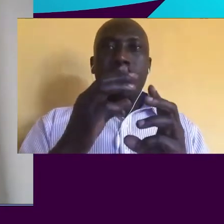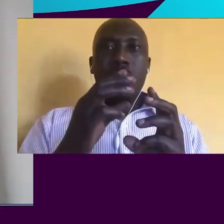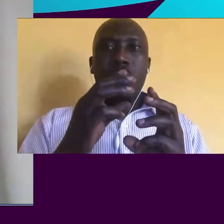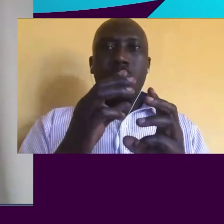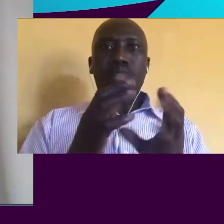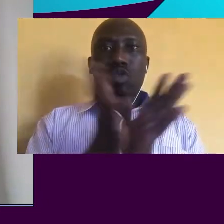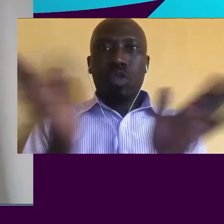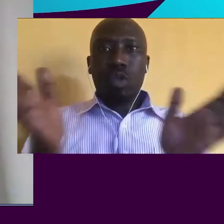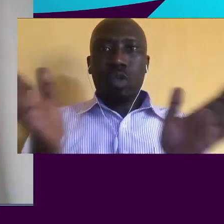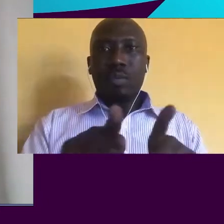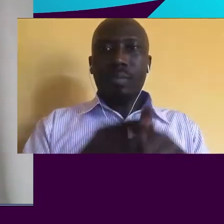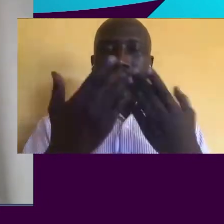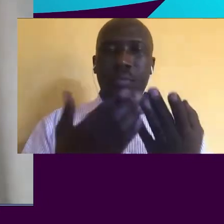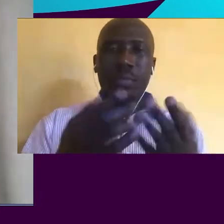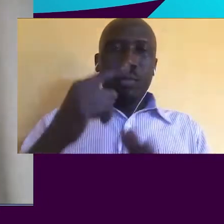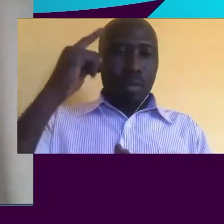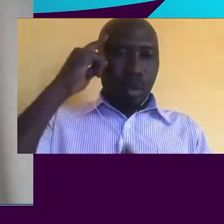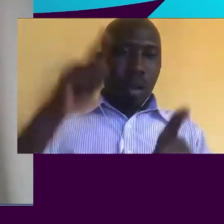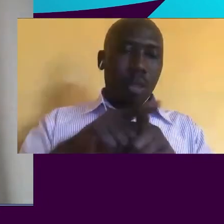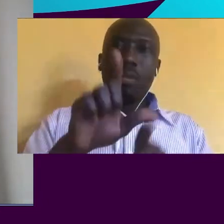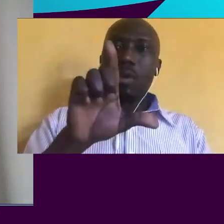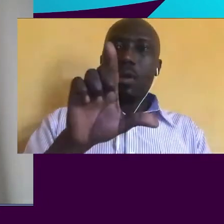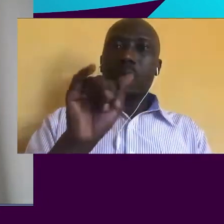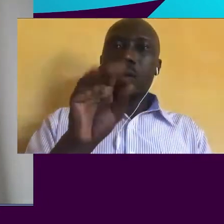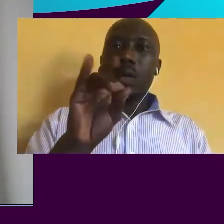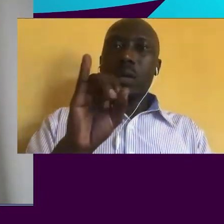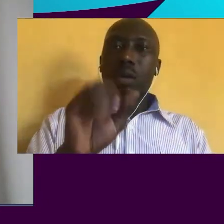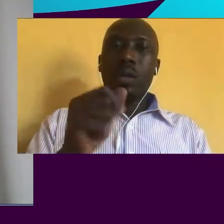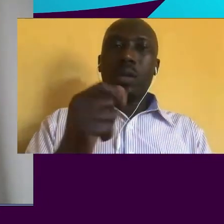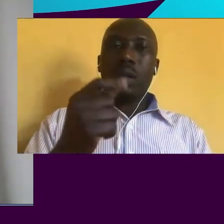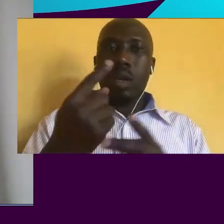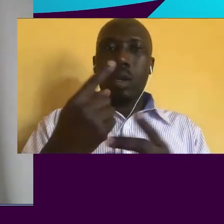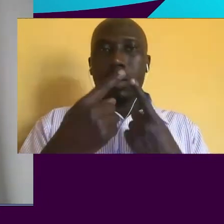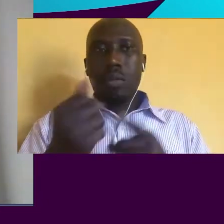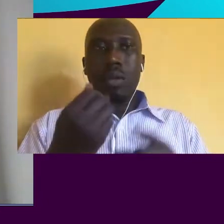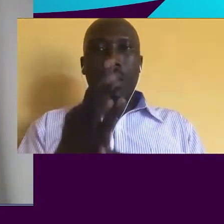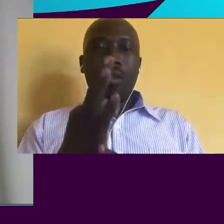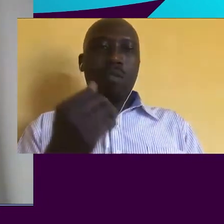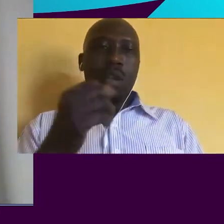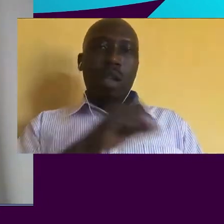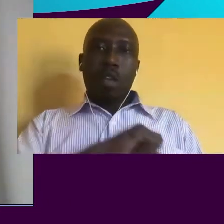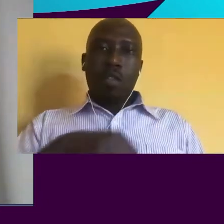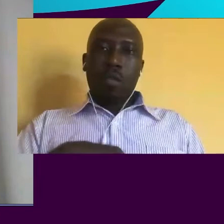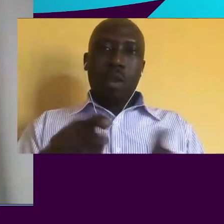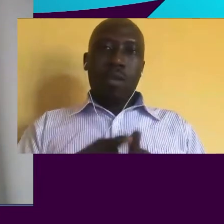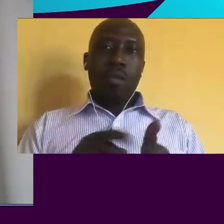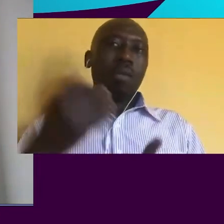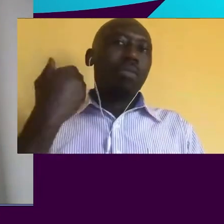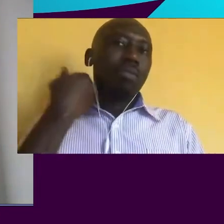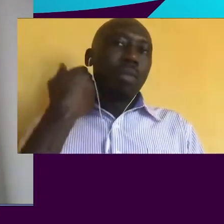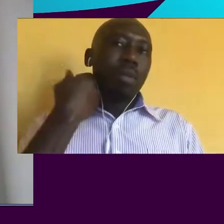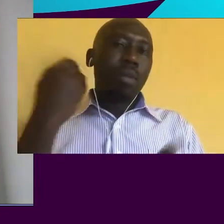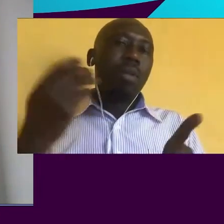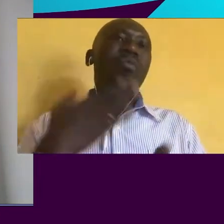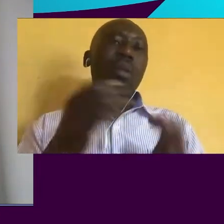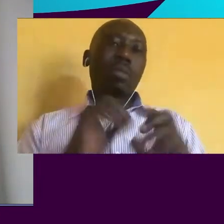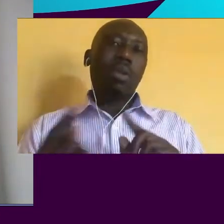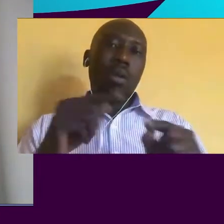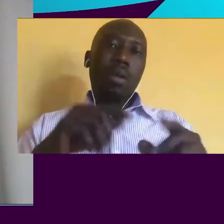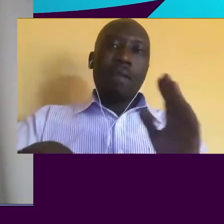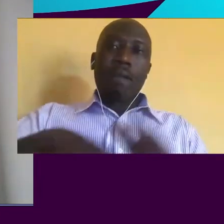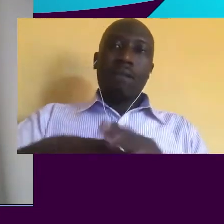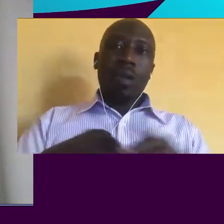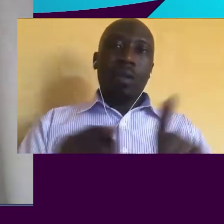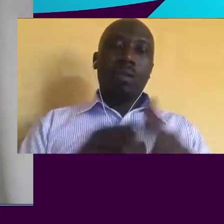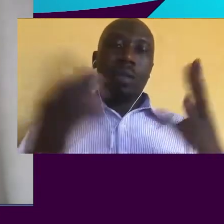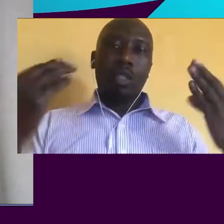I think Lydia mentioned, you know, if women are on, or girls are on their periods, they don't want to come to football, they don't want to come to sports, particularly if